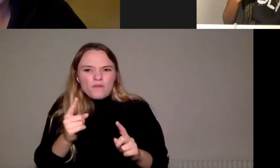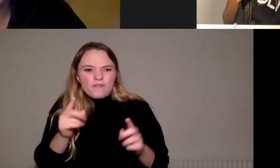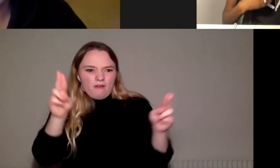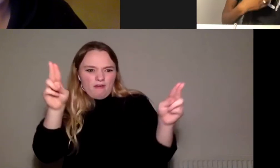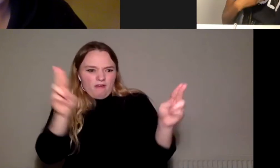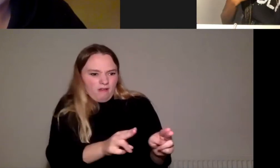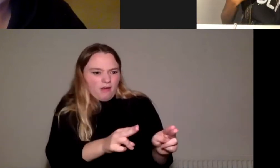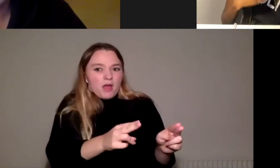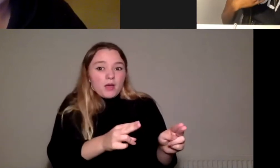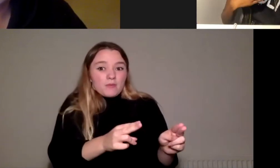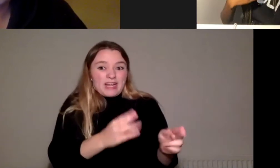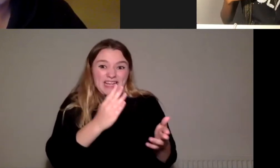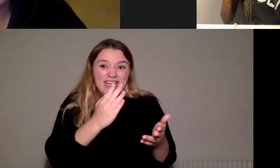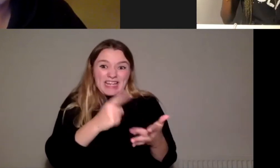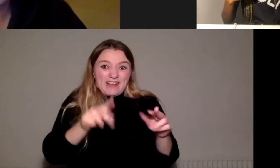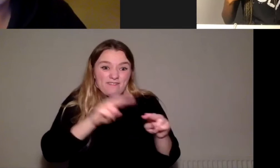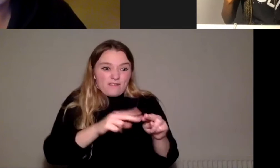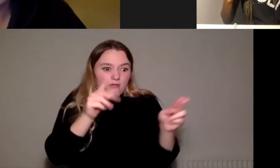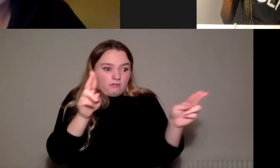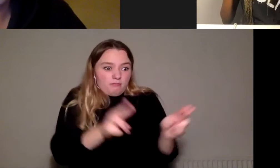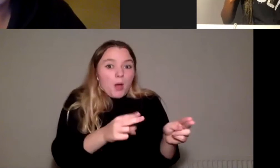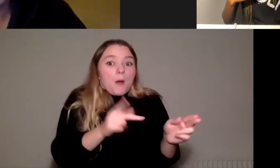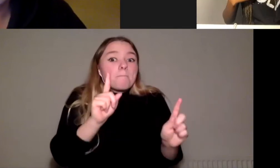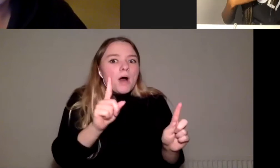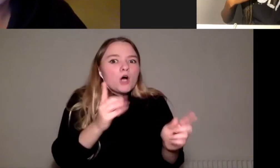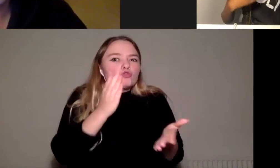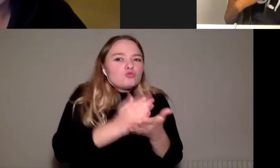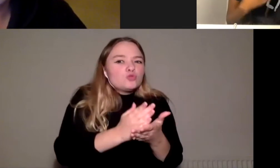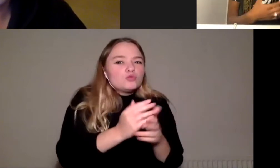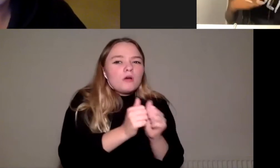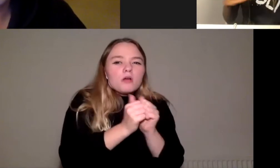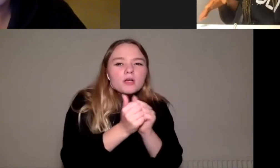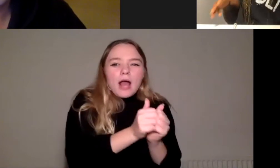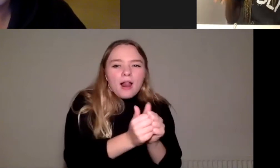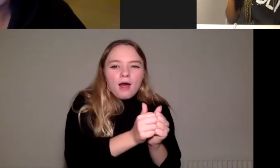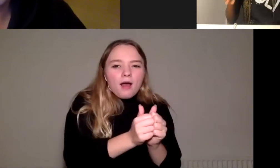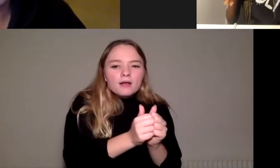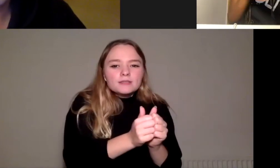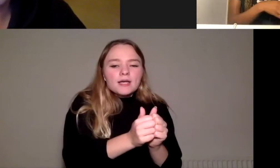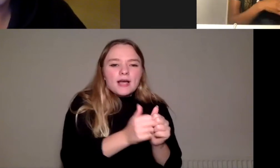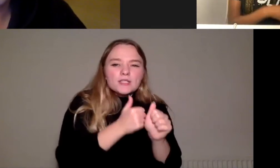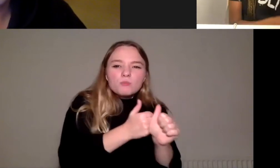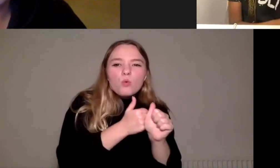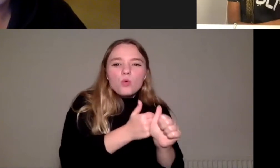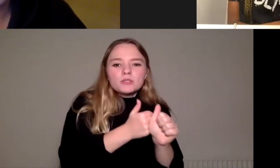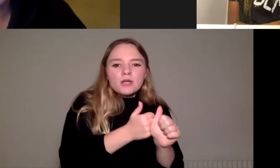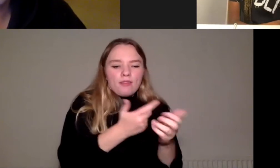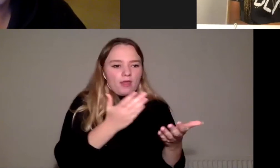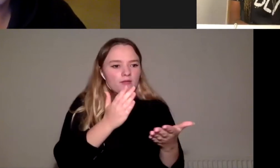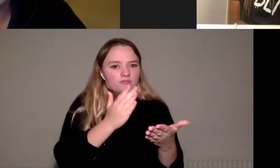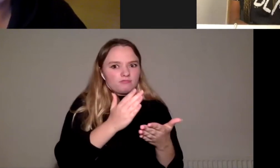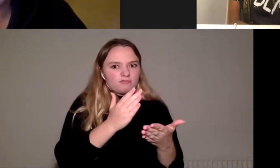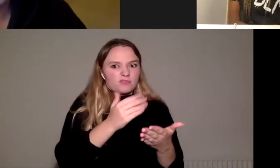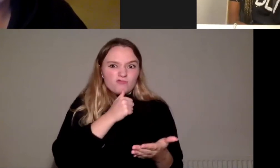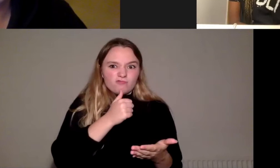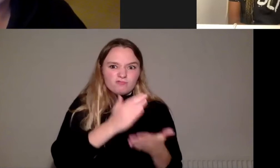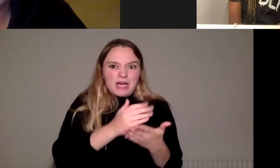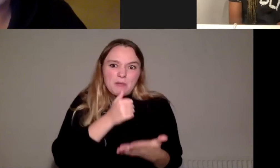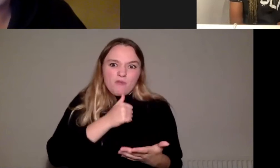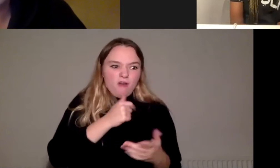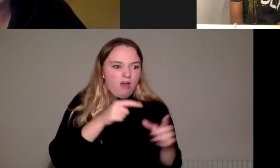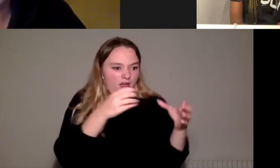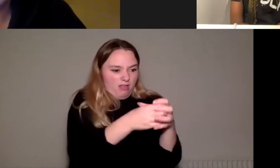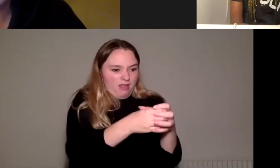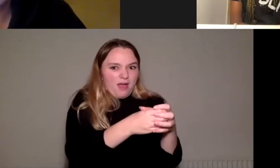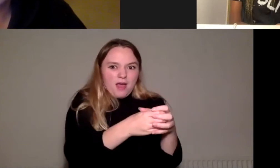the true supporters and they're the people that really are committed to the cause, I'd rather have half the number than a whole number just to